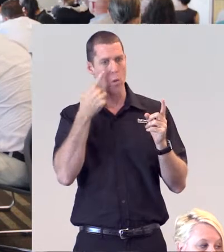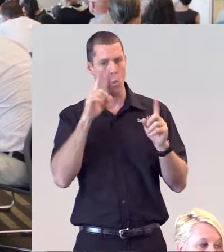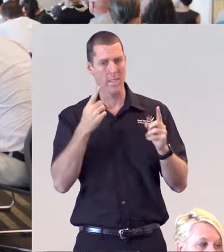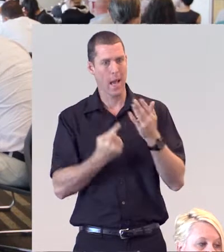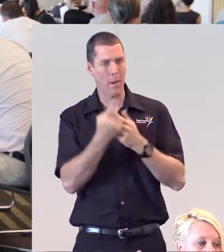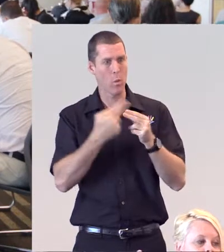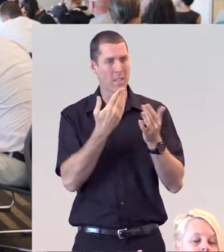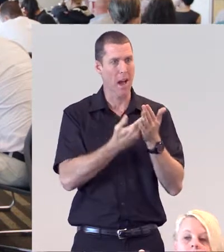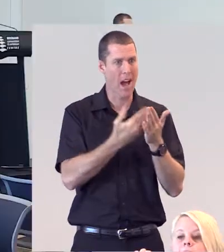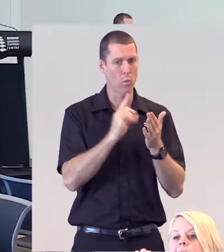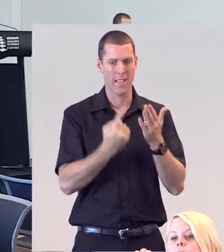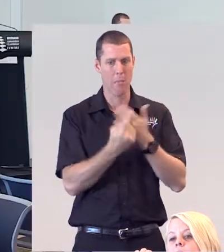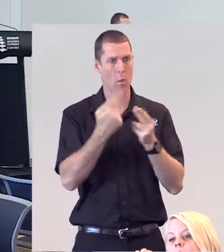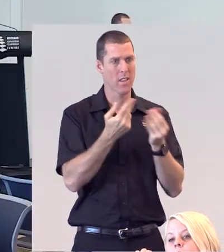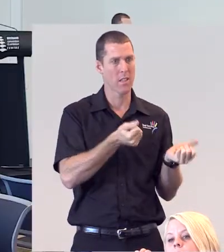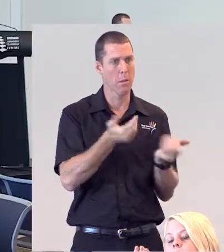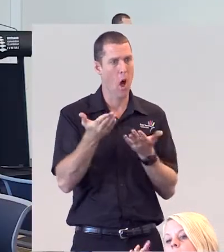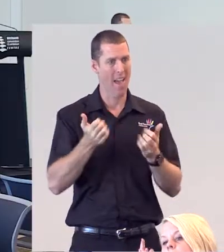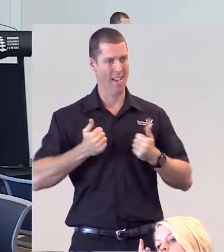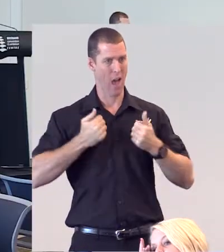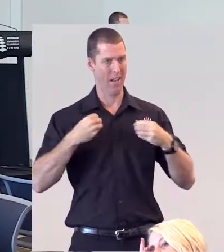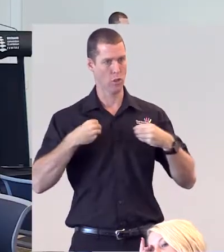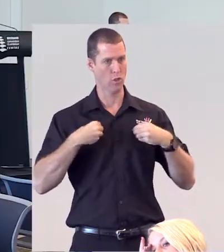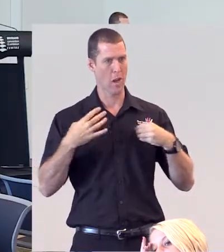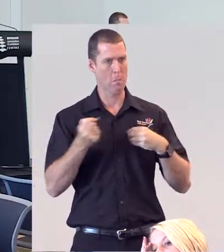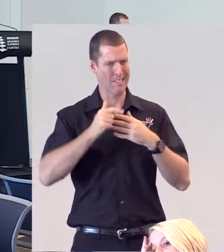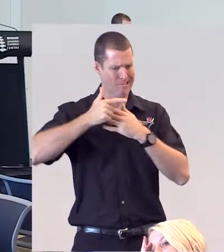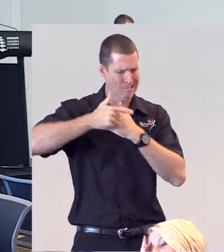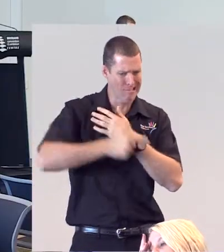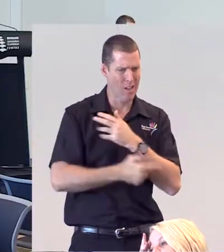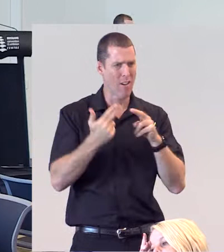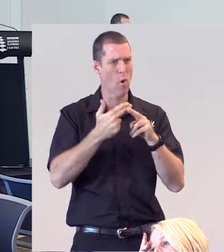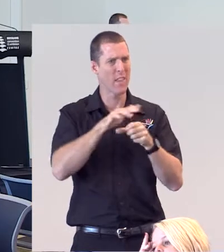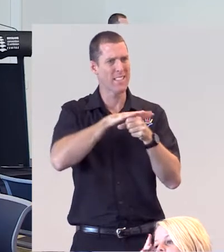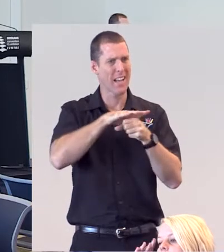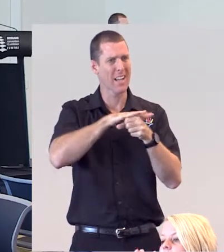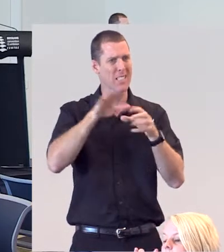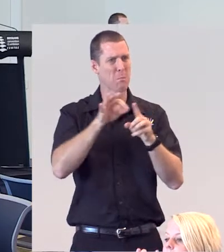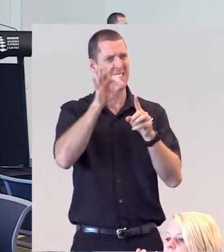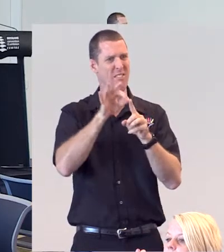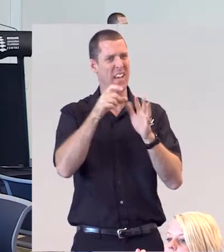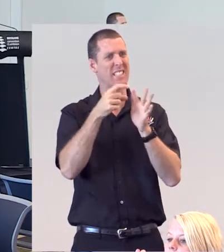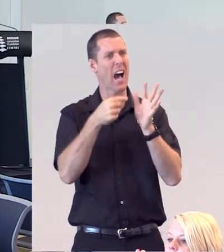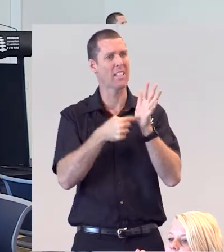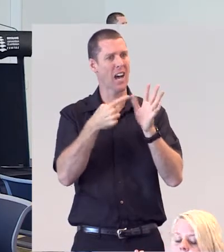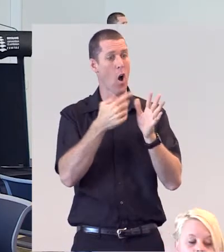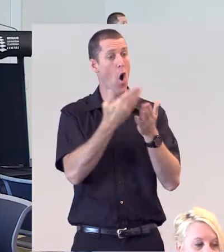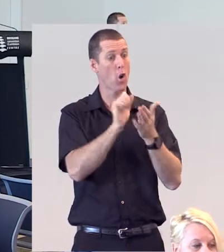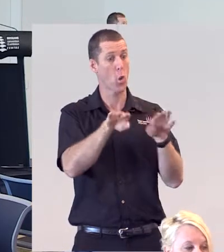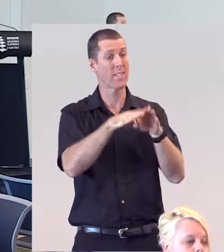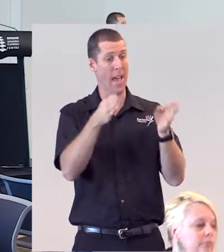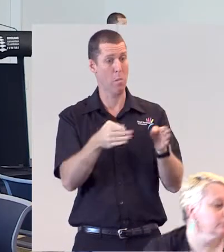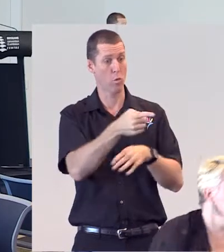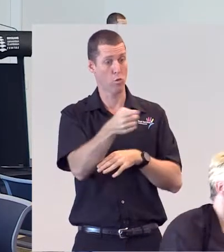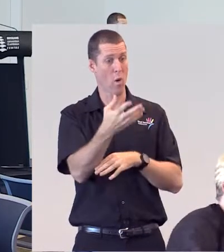and supply within our industry, we need to actually drill down to the sector-specific data. So on your tables you do